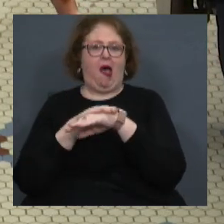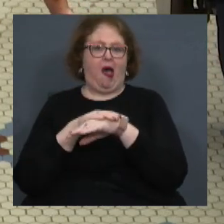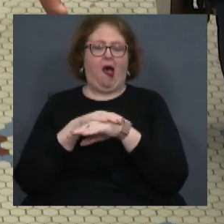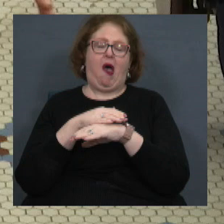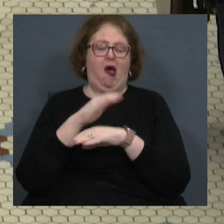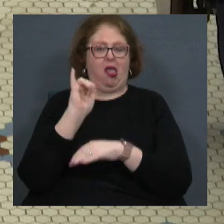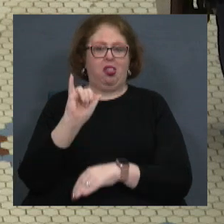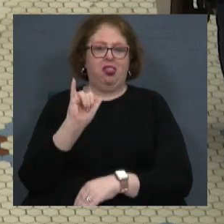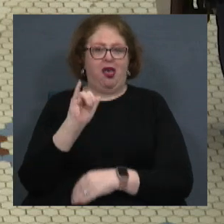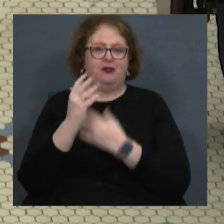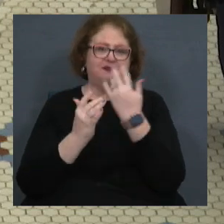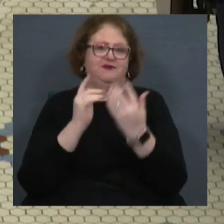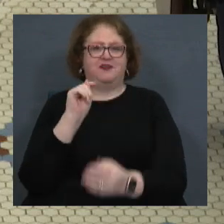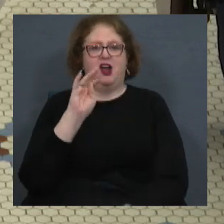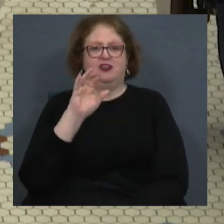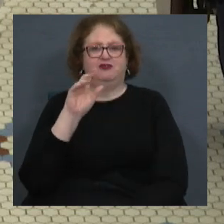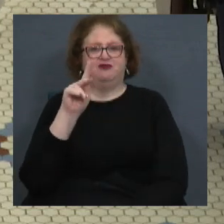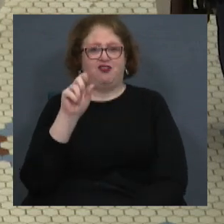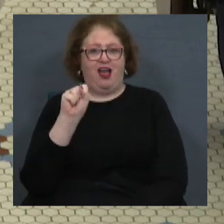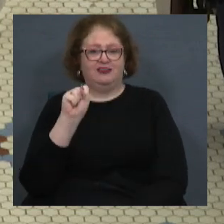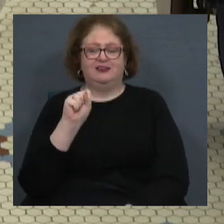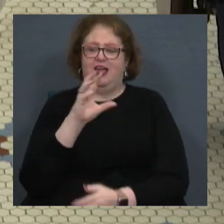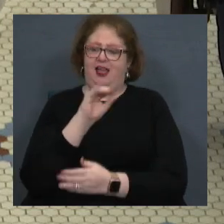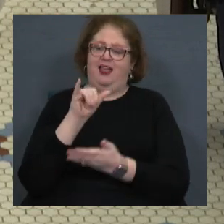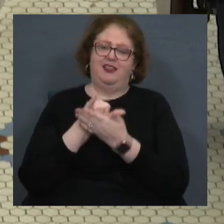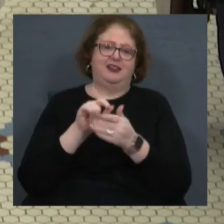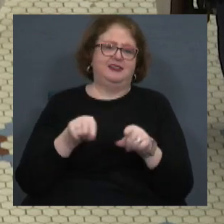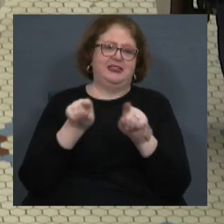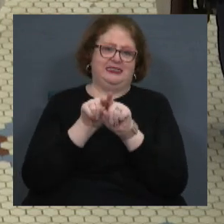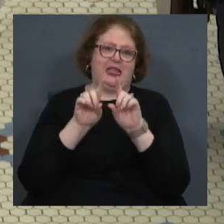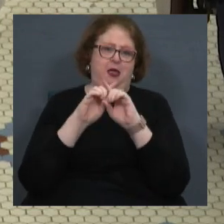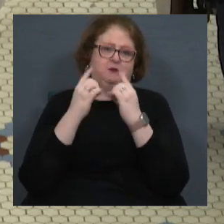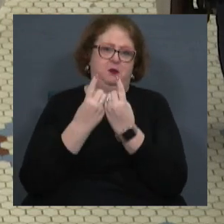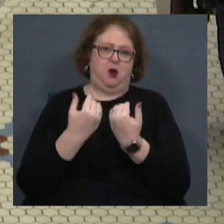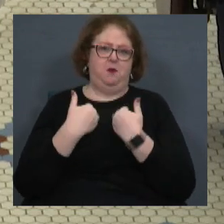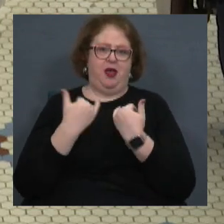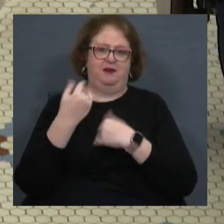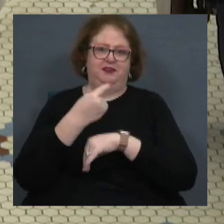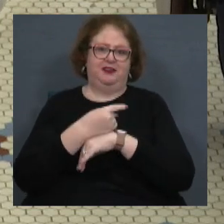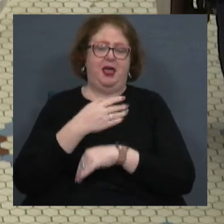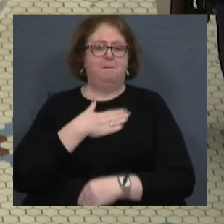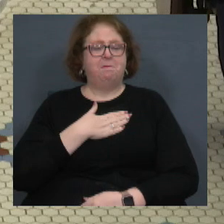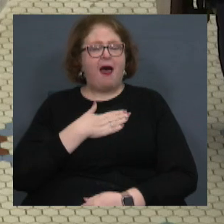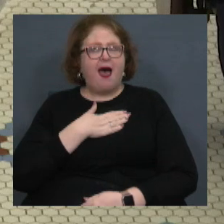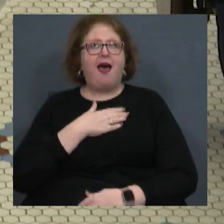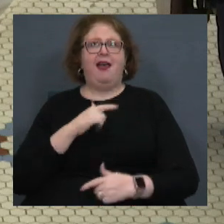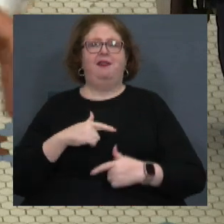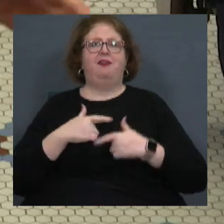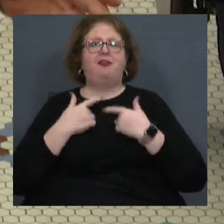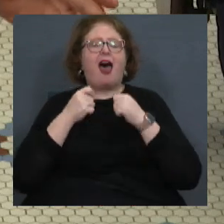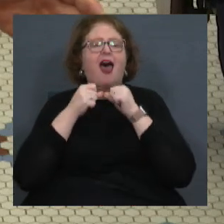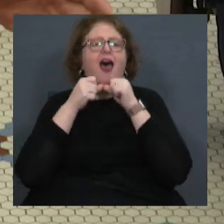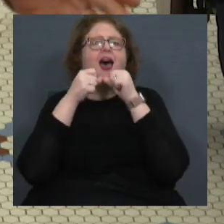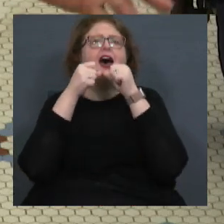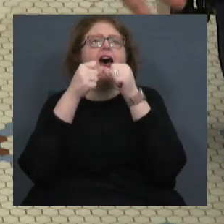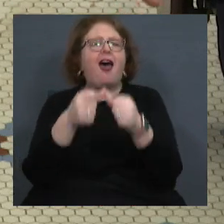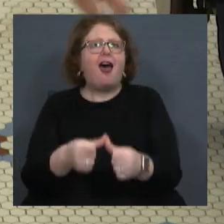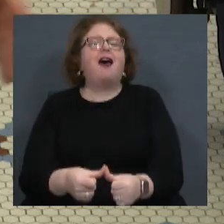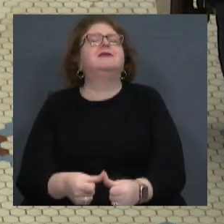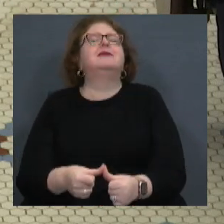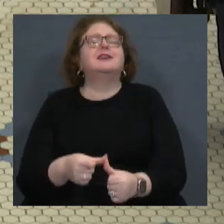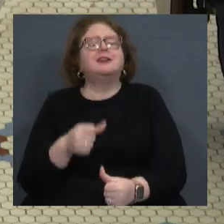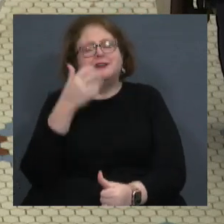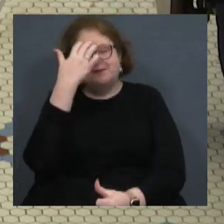today. Those are lifetime memories, and I appreciate that. But when I look at this boardroom,